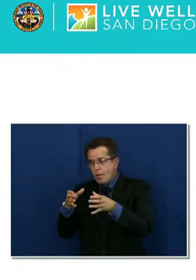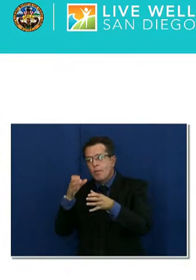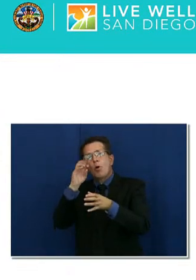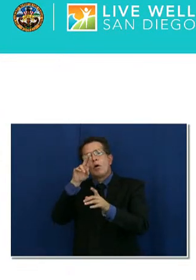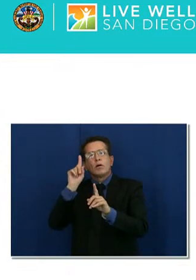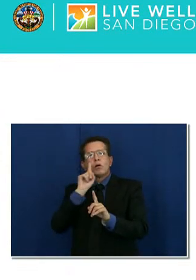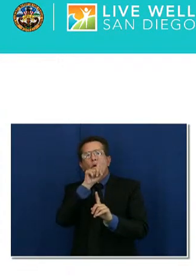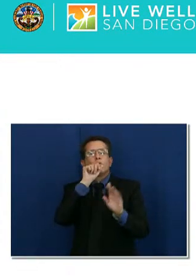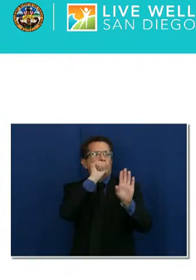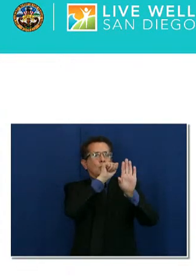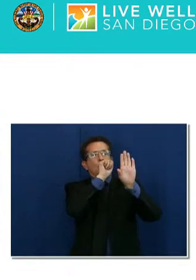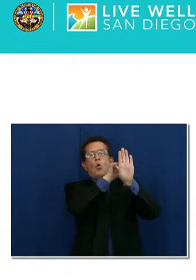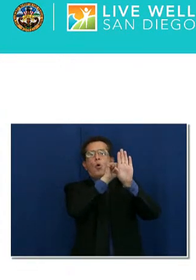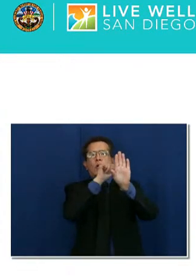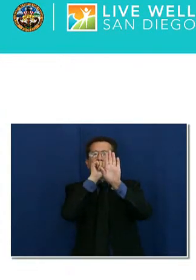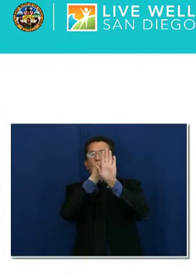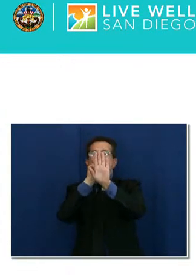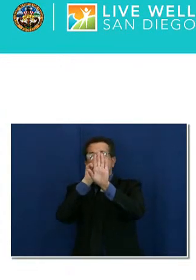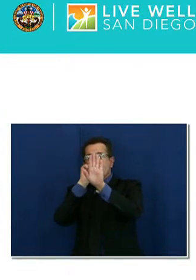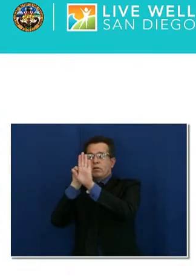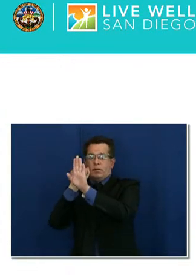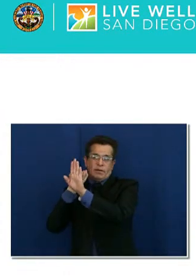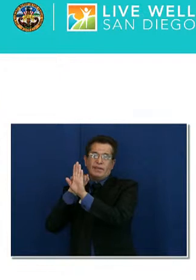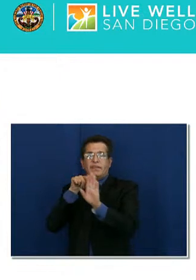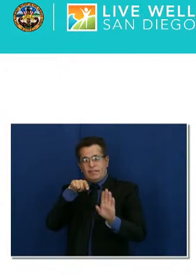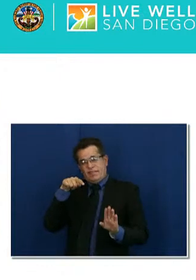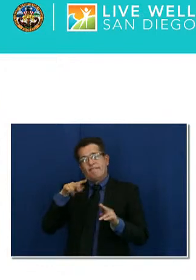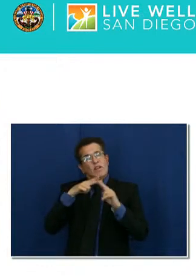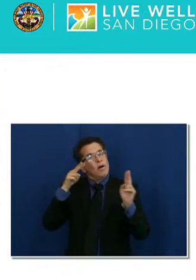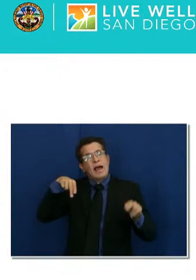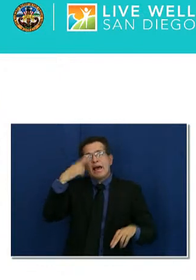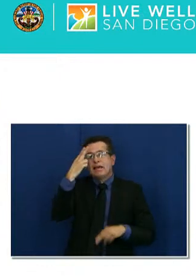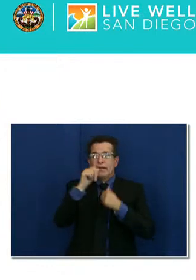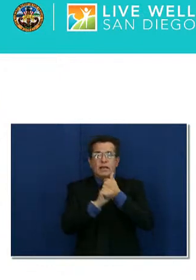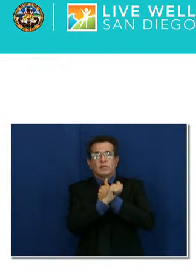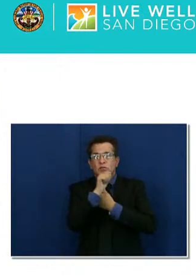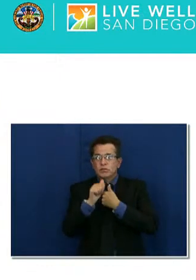door-to-door trick-or-treating, pose a significantly high